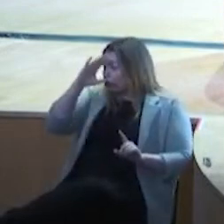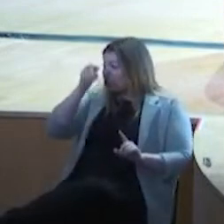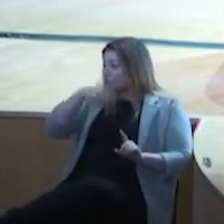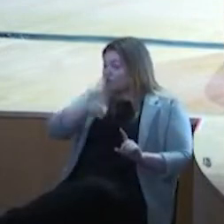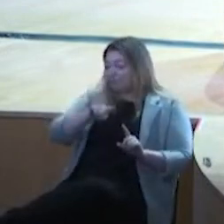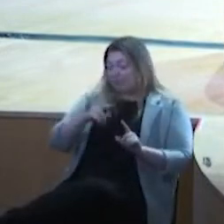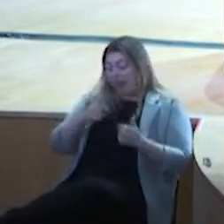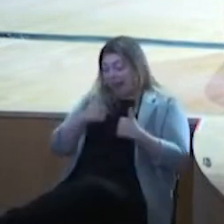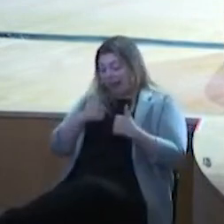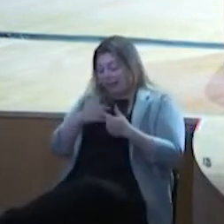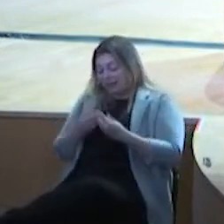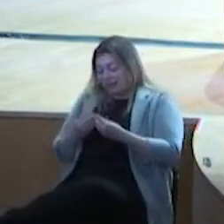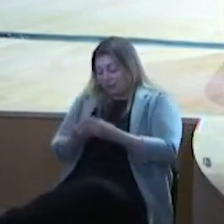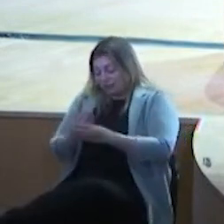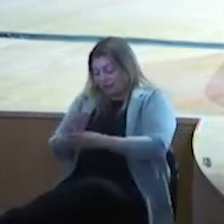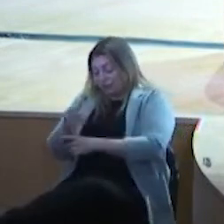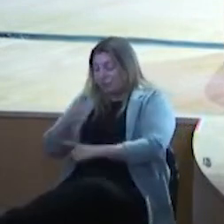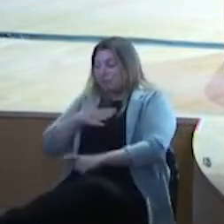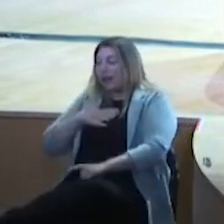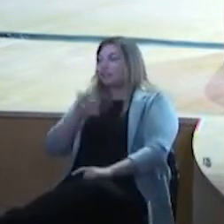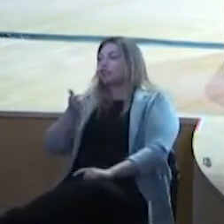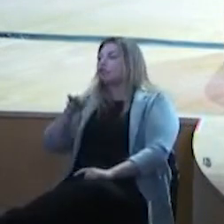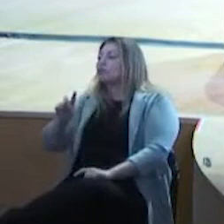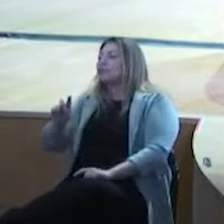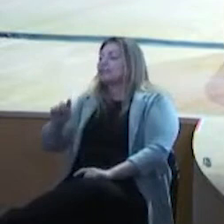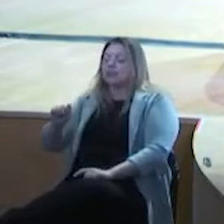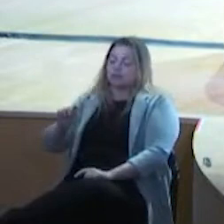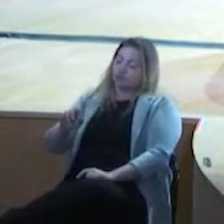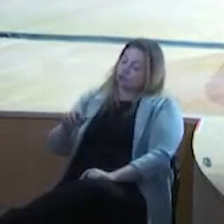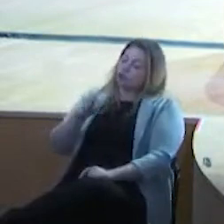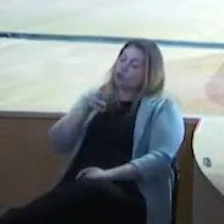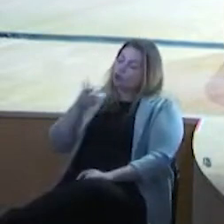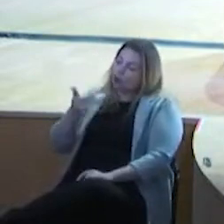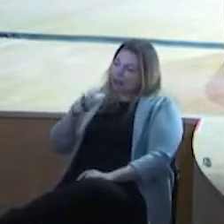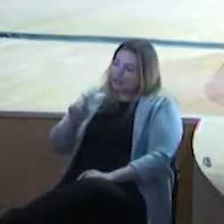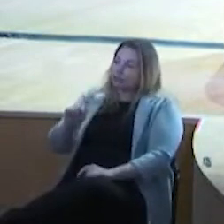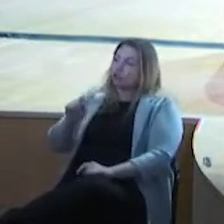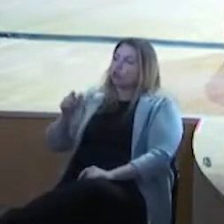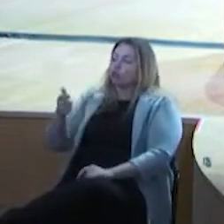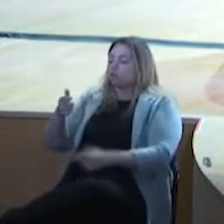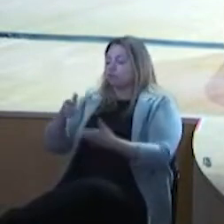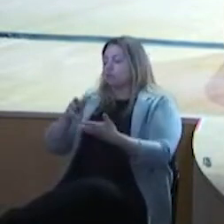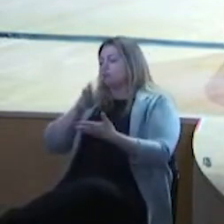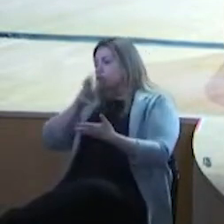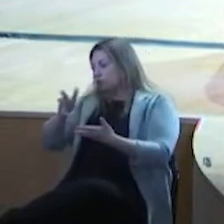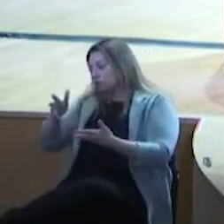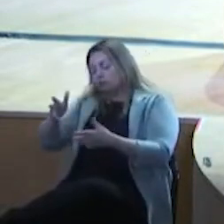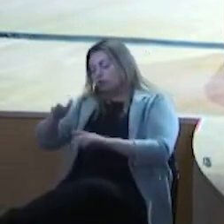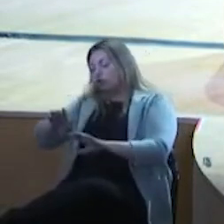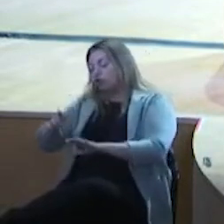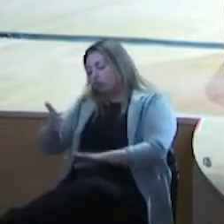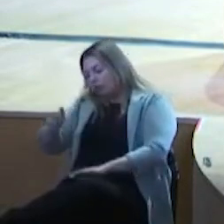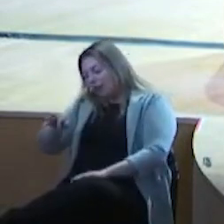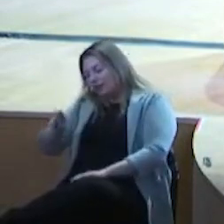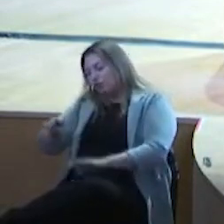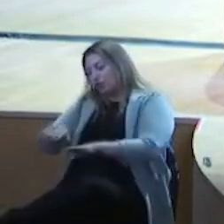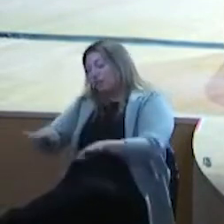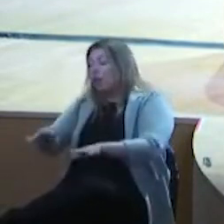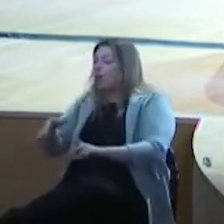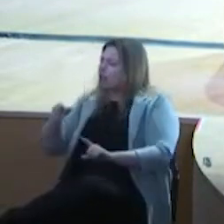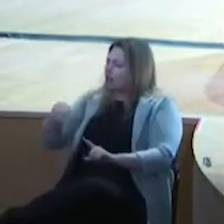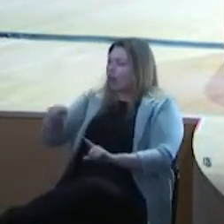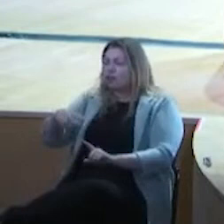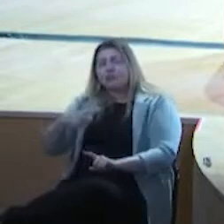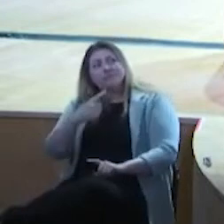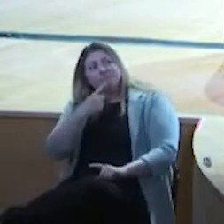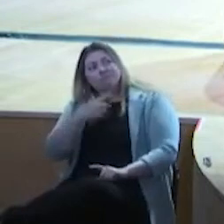my great-grandchildren will be able to sit in those spaces and say, my great-grandmother helped to